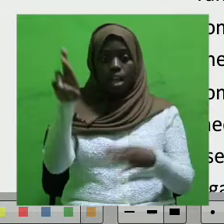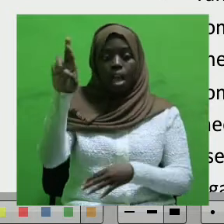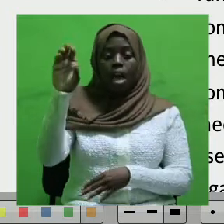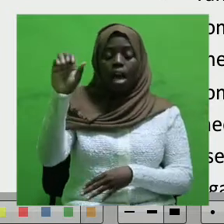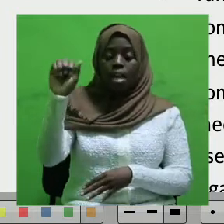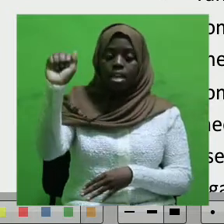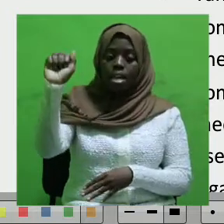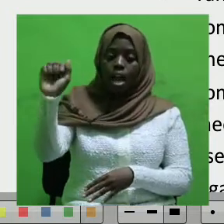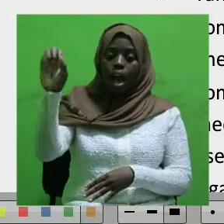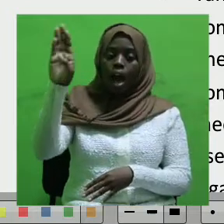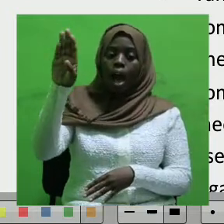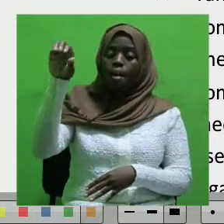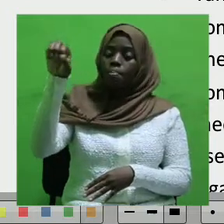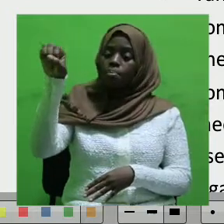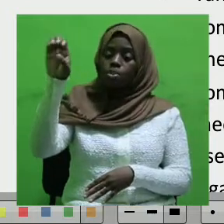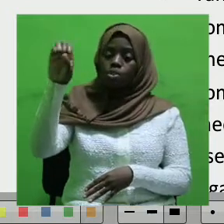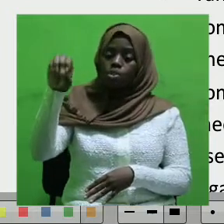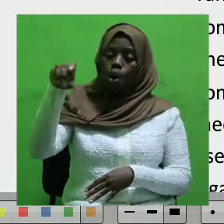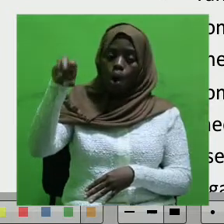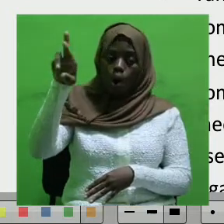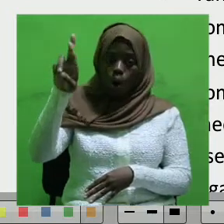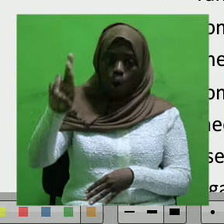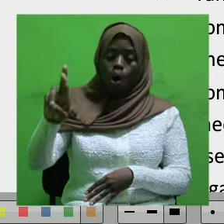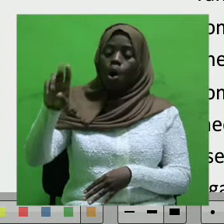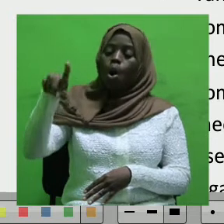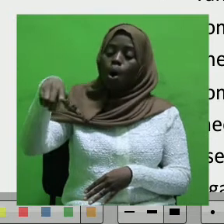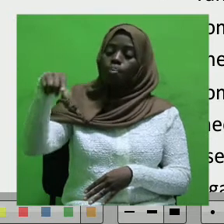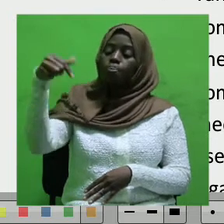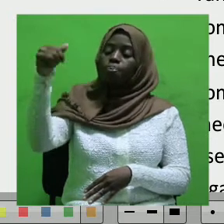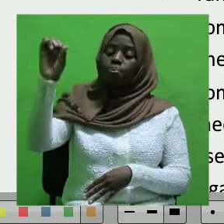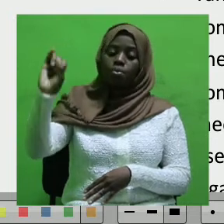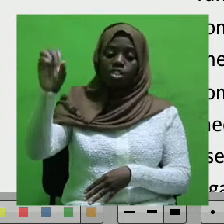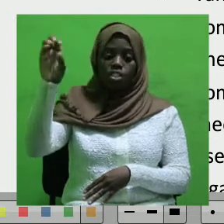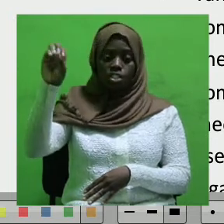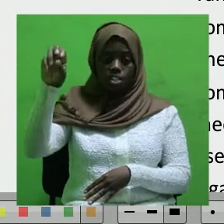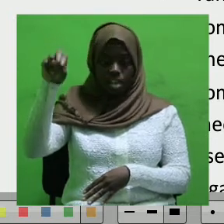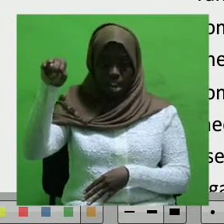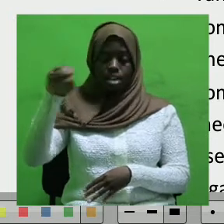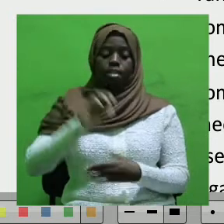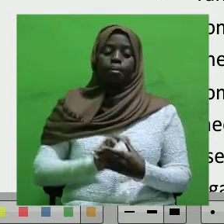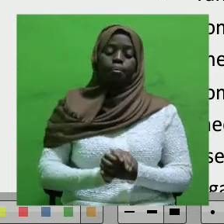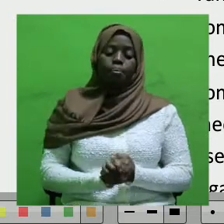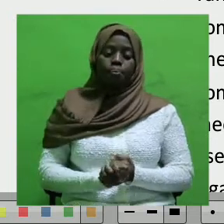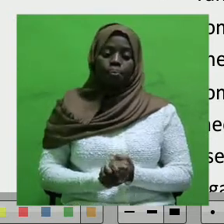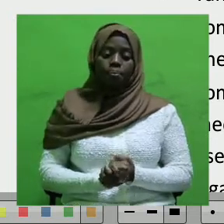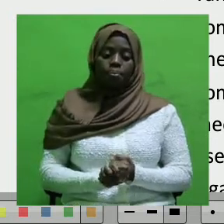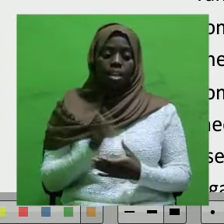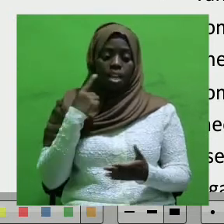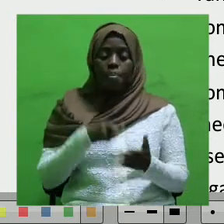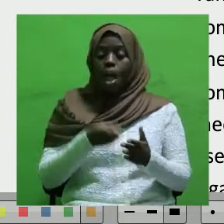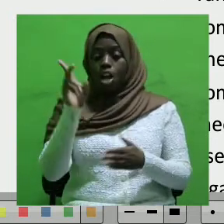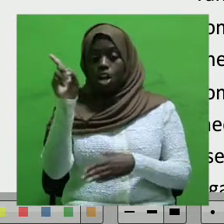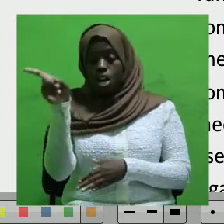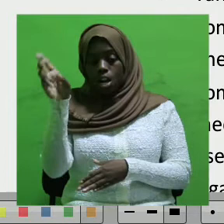part some materials are selectively reabsorbed inside the blood. This can be excess water, these can be glucose,